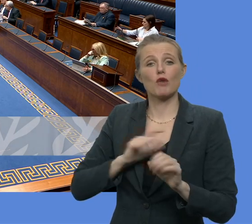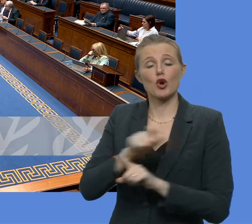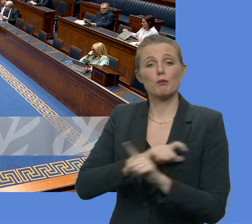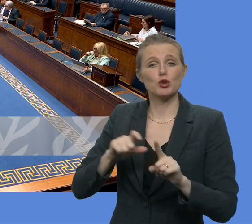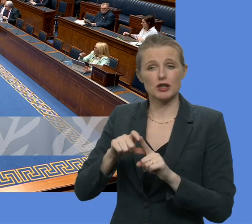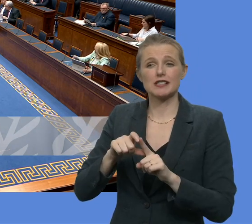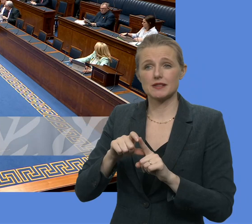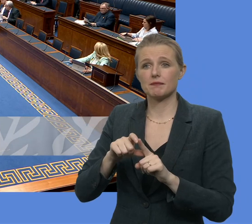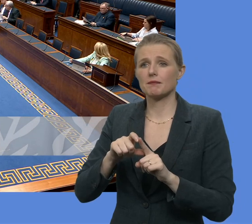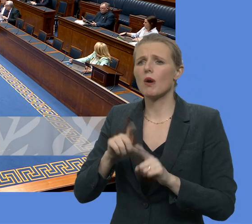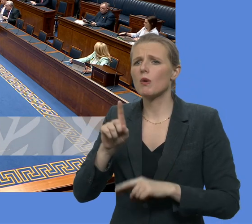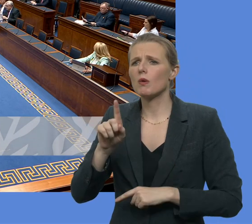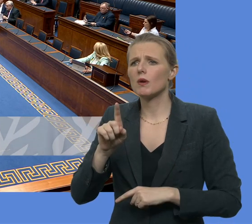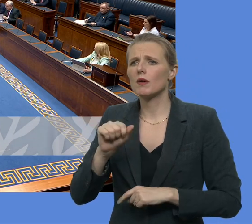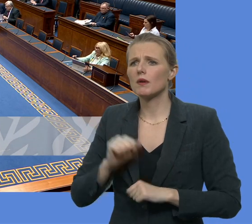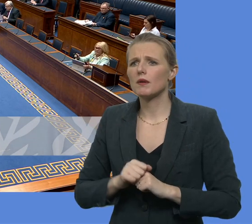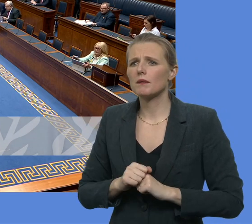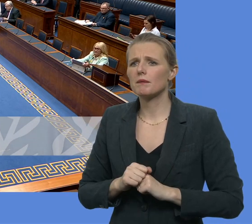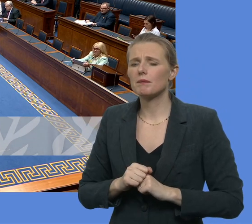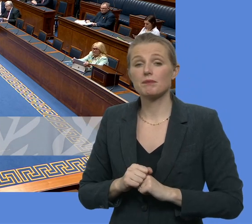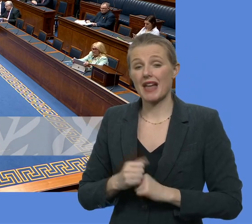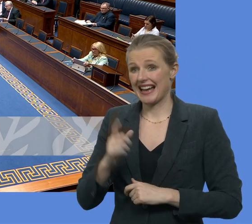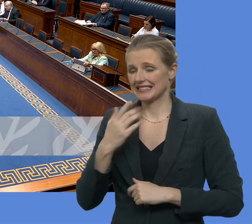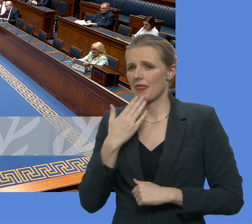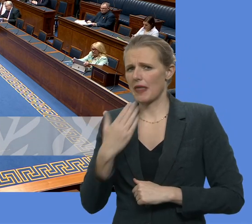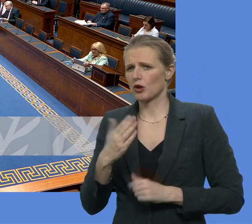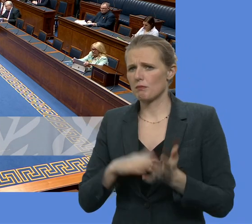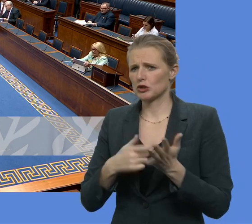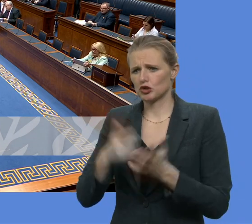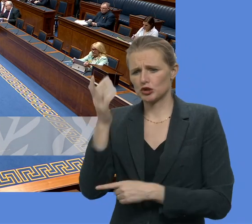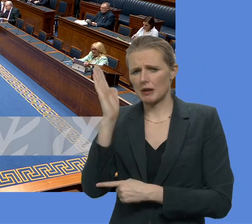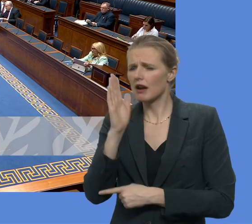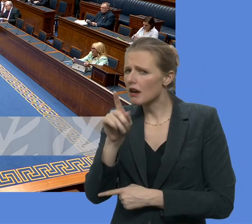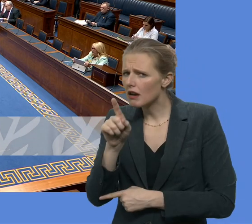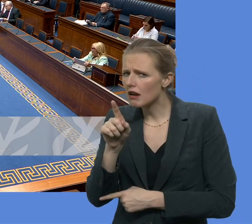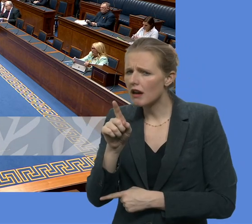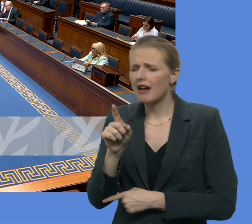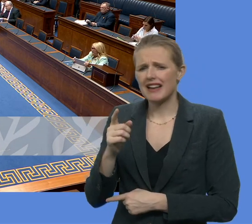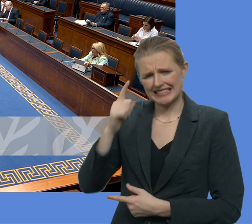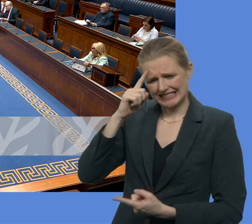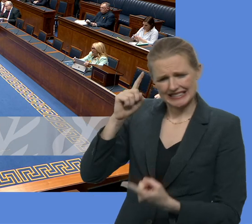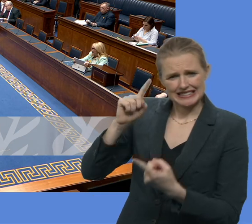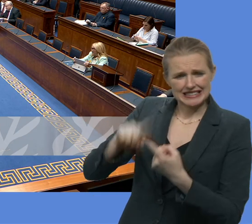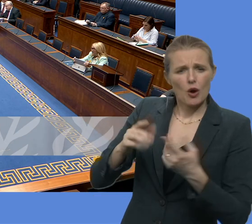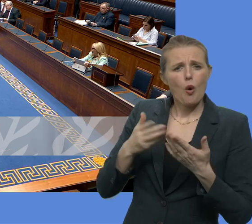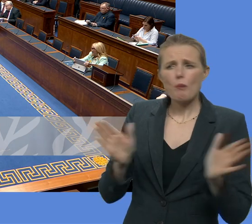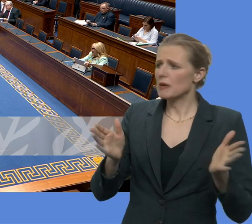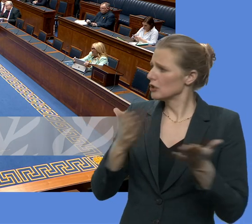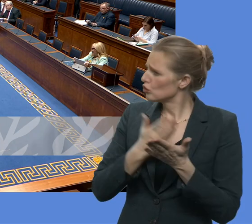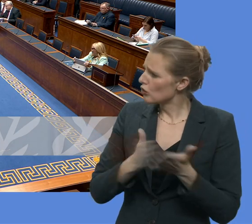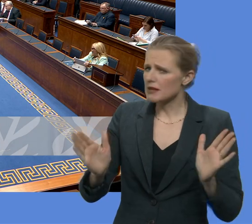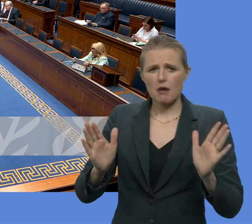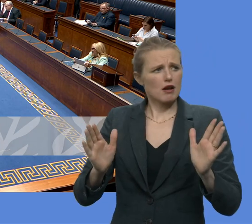Point of order, Mr. Turkin. Mr. Speaker, in the interest of openness, transparency and